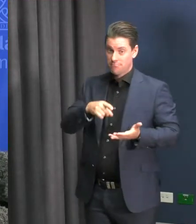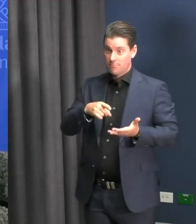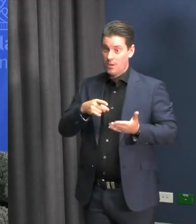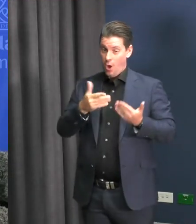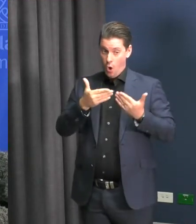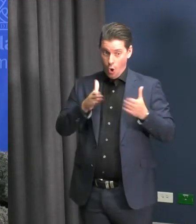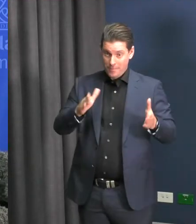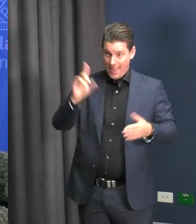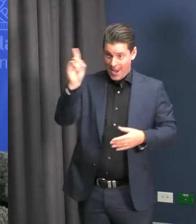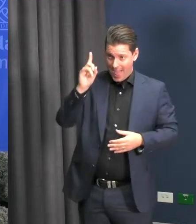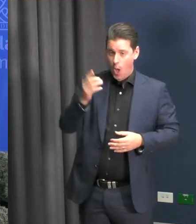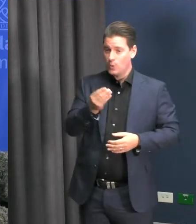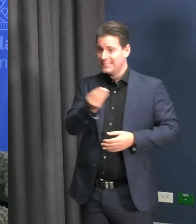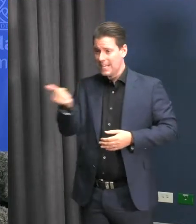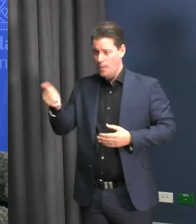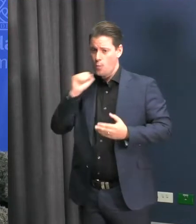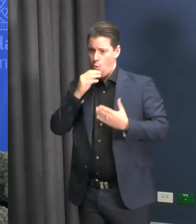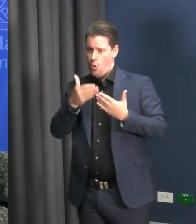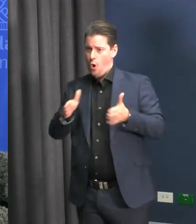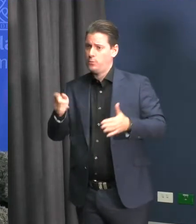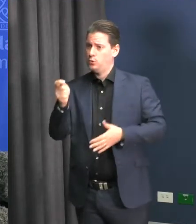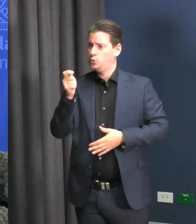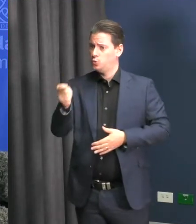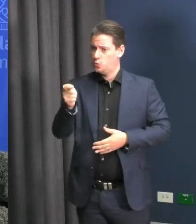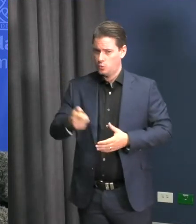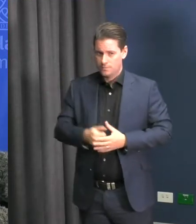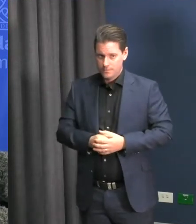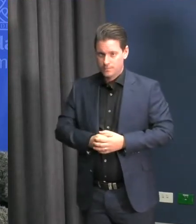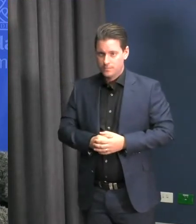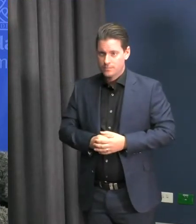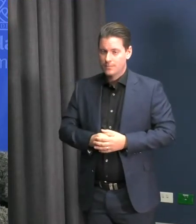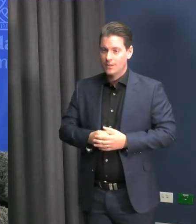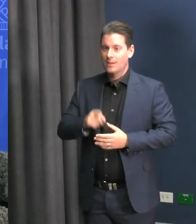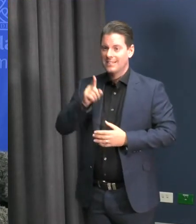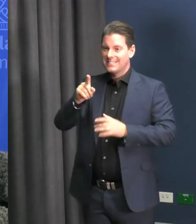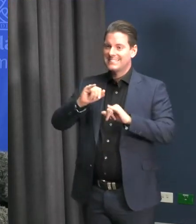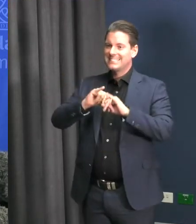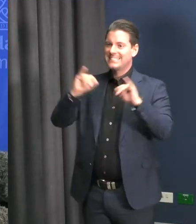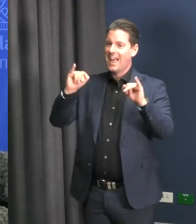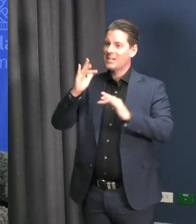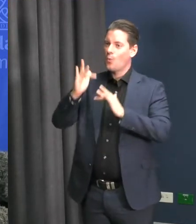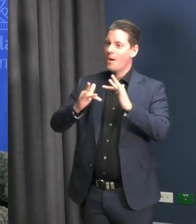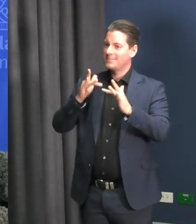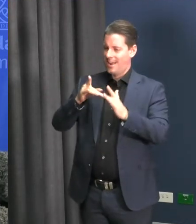process of opening very soon, and all of that information remains on that website, on that